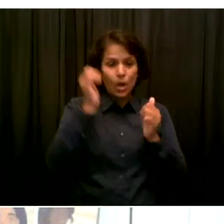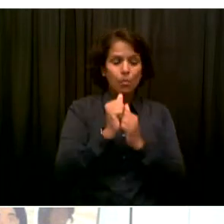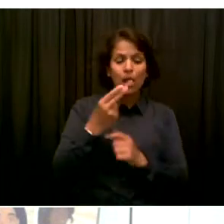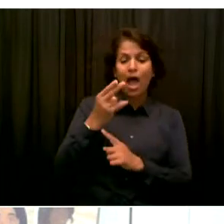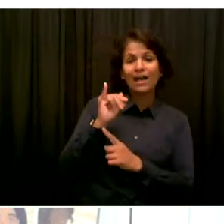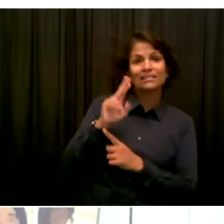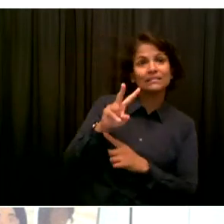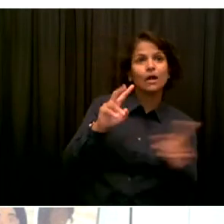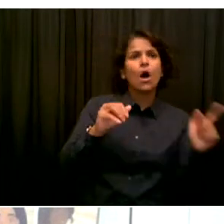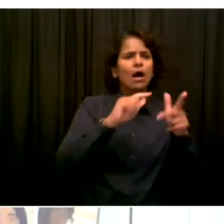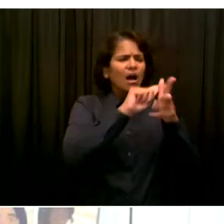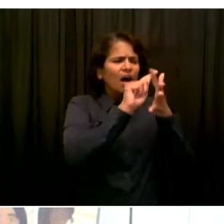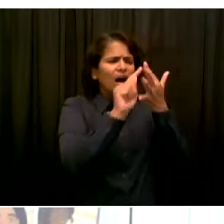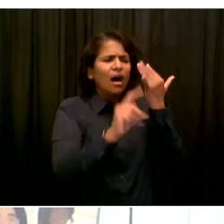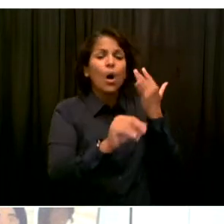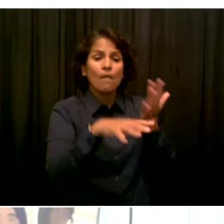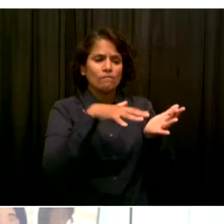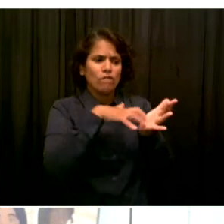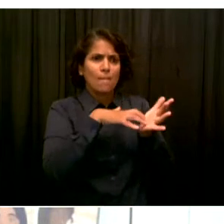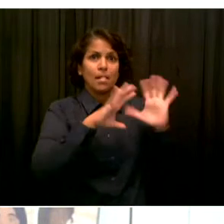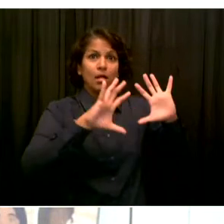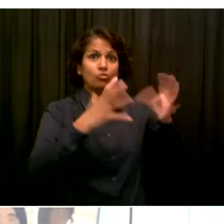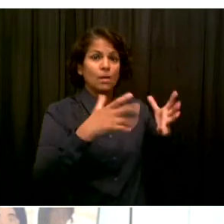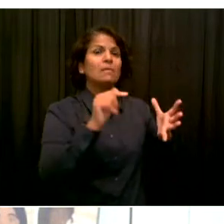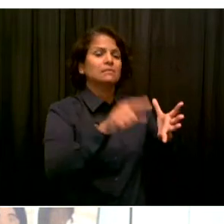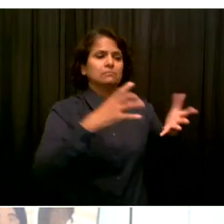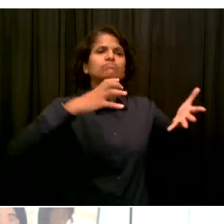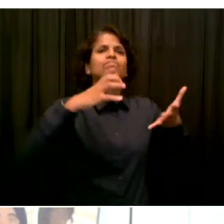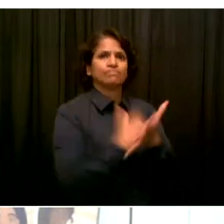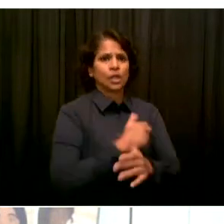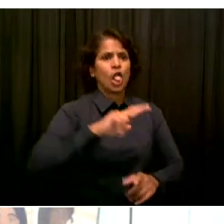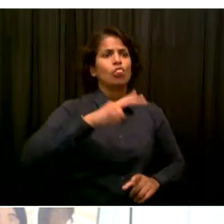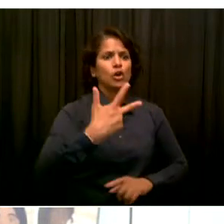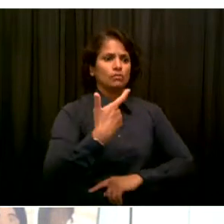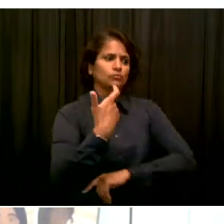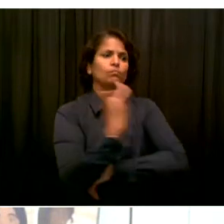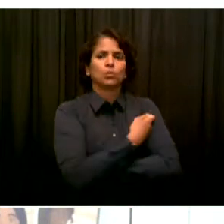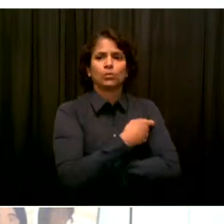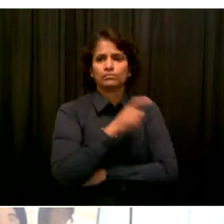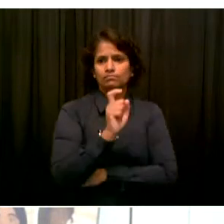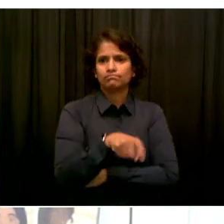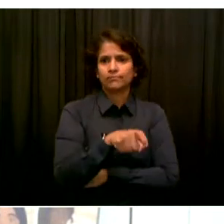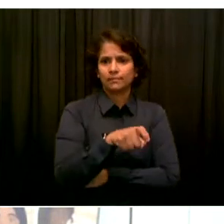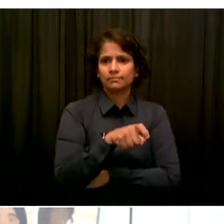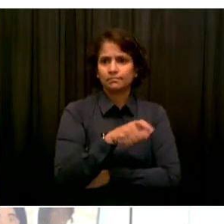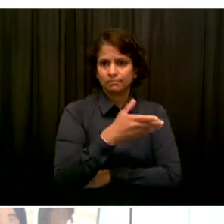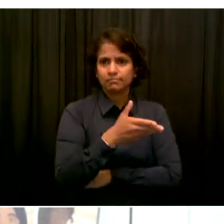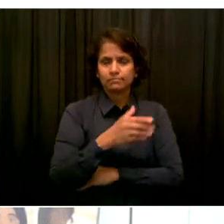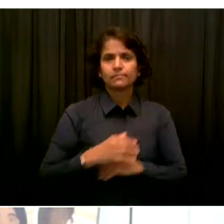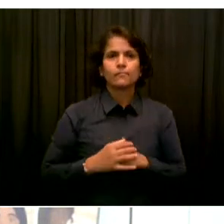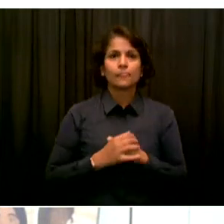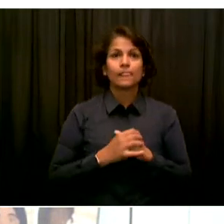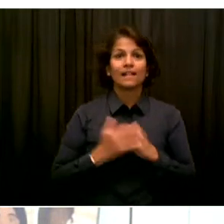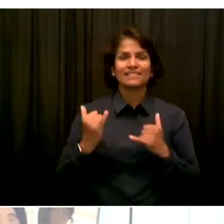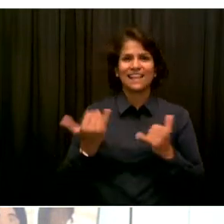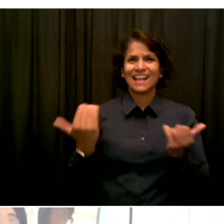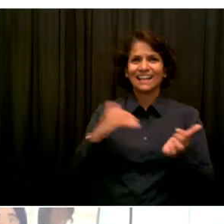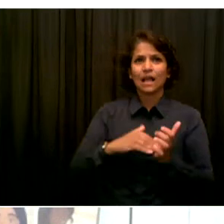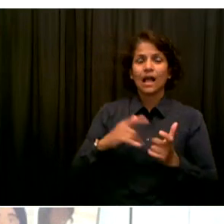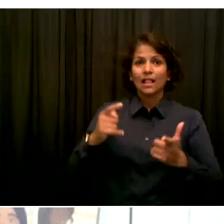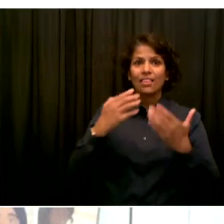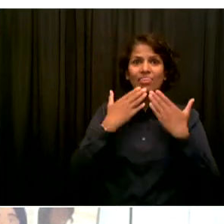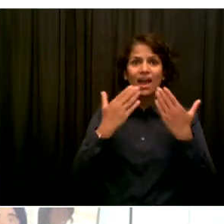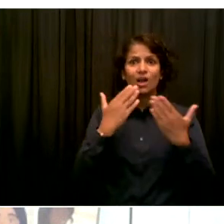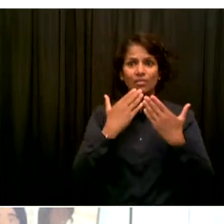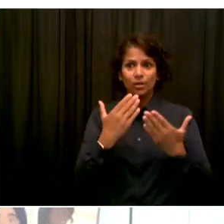nyc.gov/COVID vaccine. Finally, I echo the mayor's thanks to the people who helped us get to over 5.1 million New Yorkers